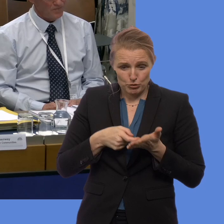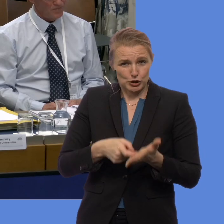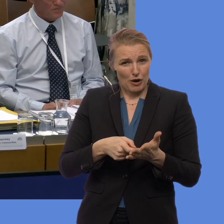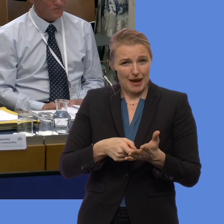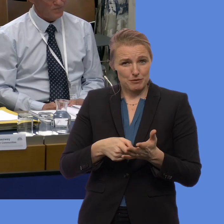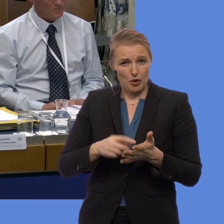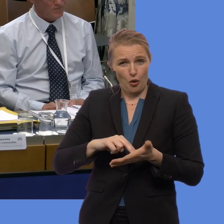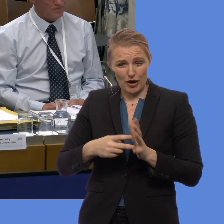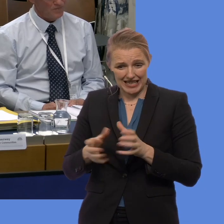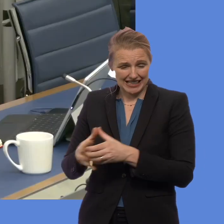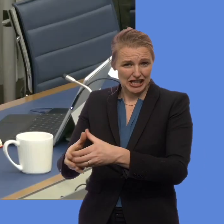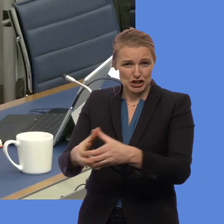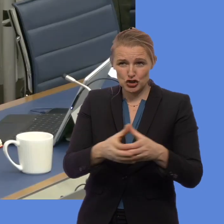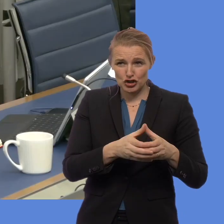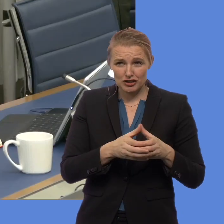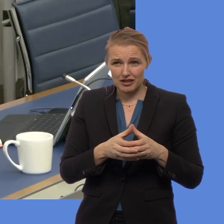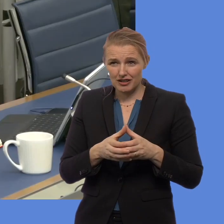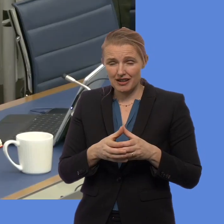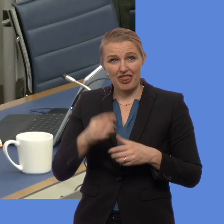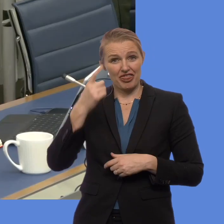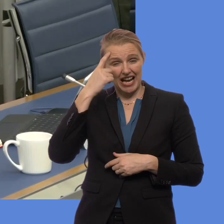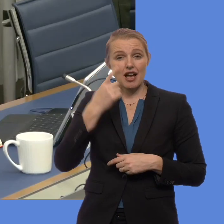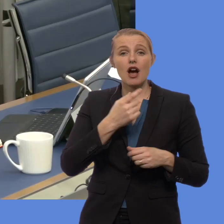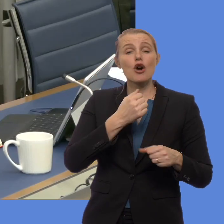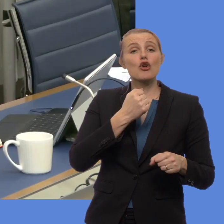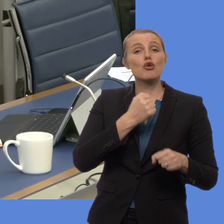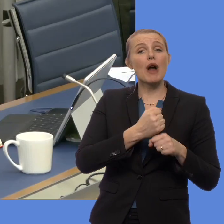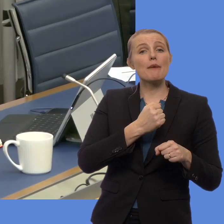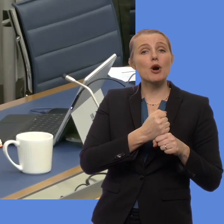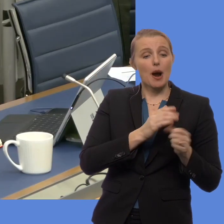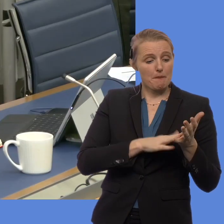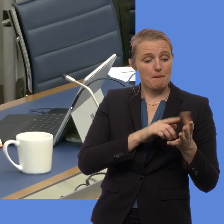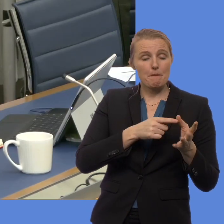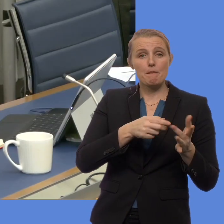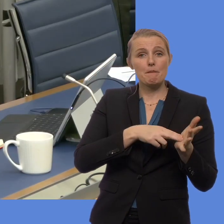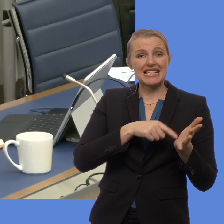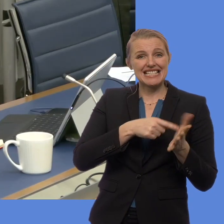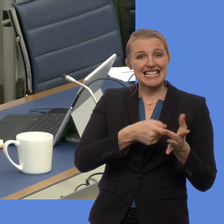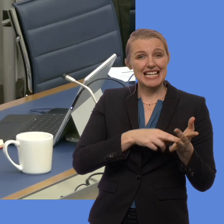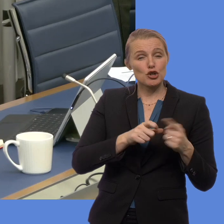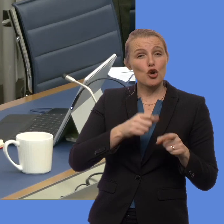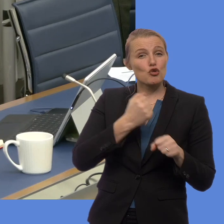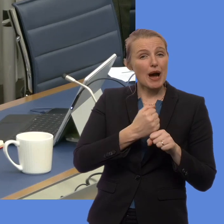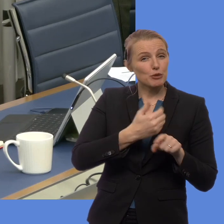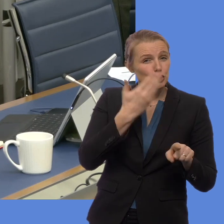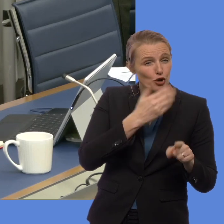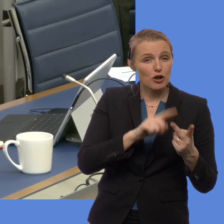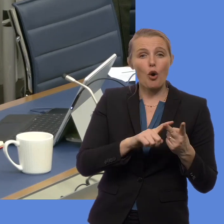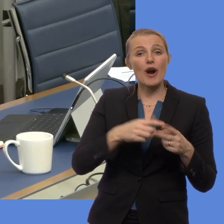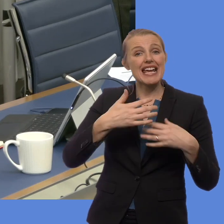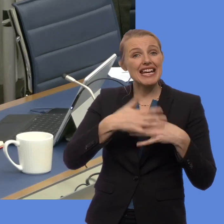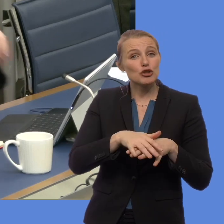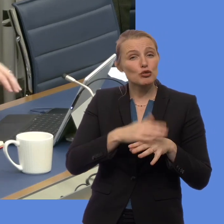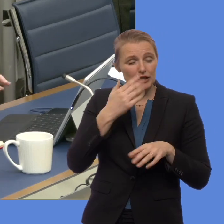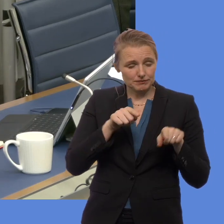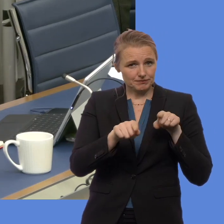I think about voluntary grammars or grant maintained integrated. They may not come under the EA, you see, so their management bodies are different. It's just to